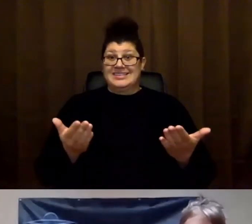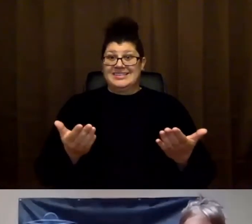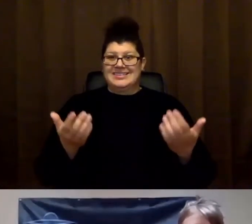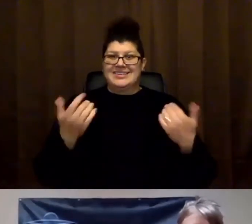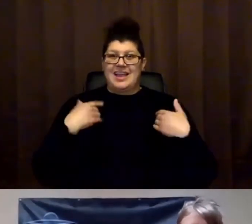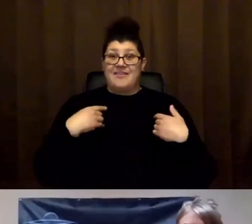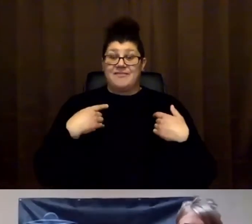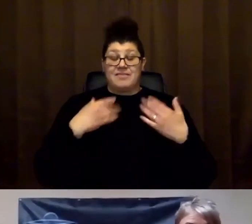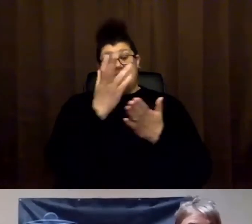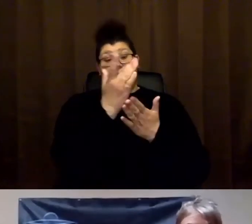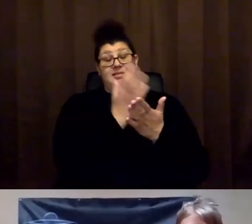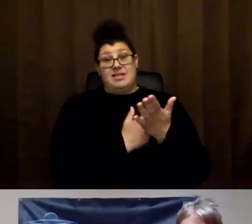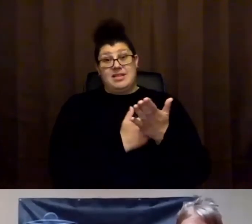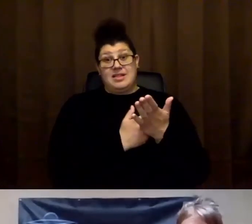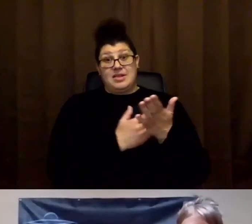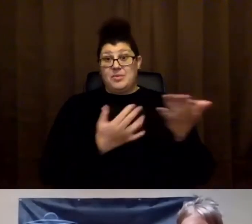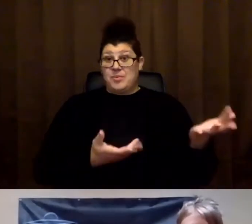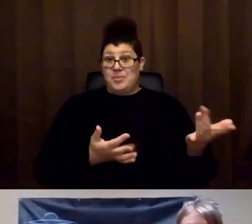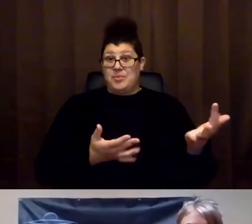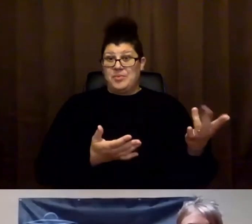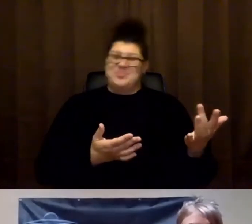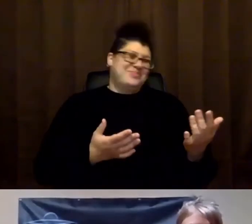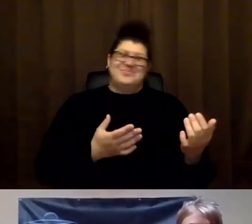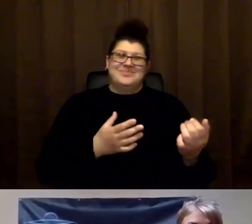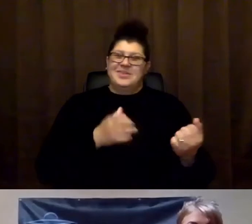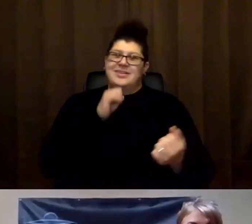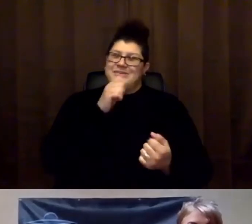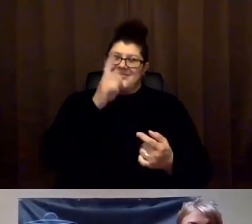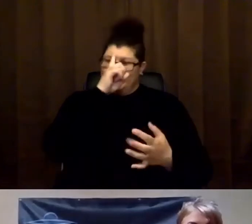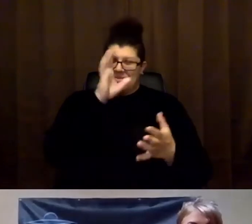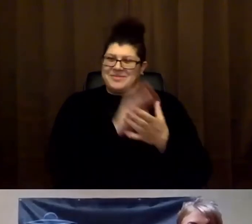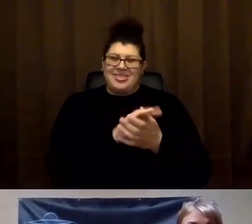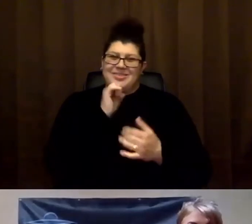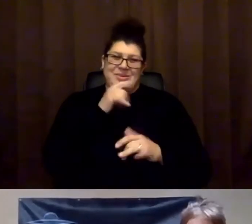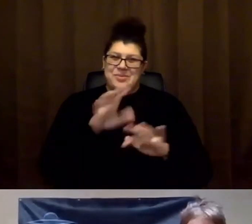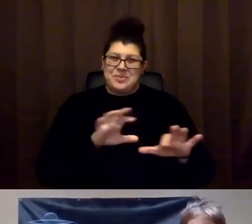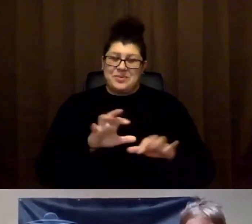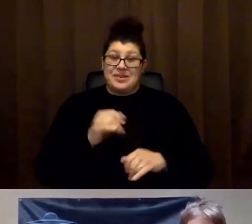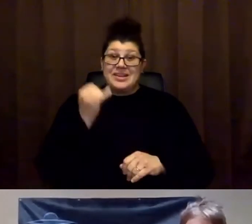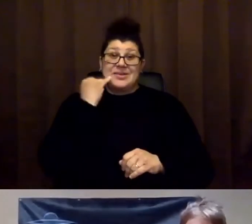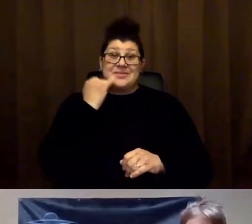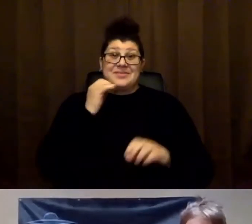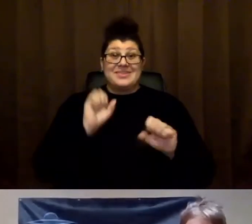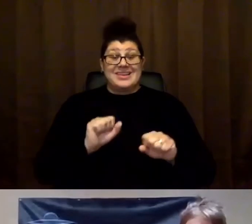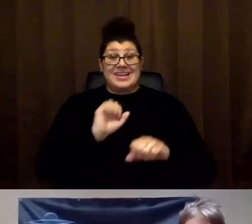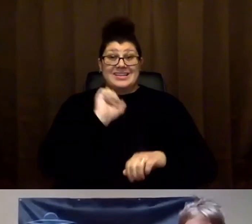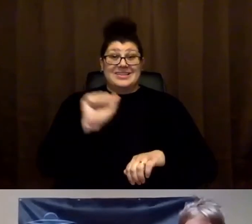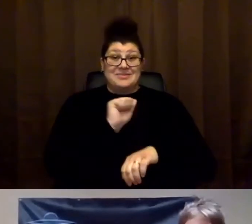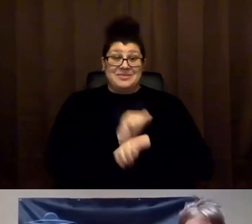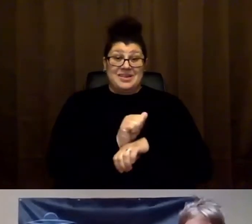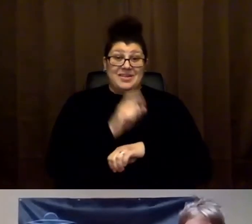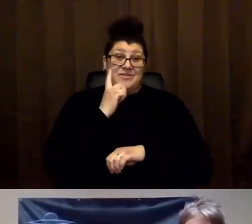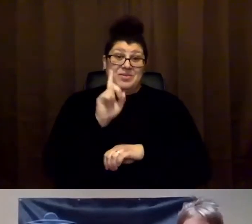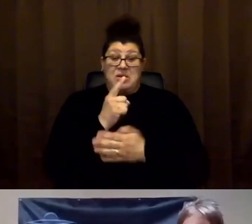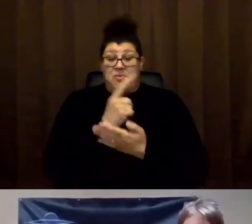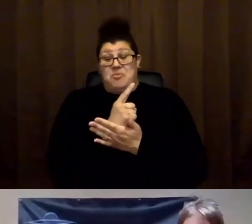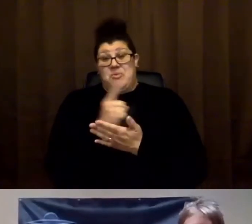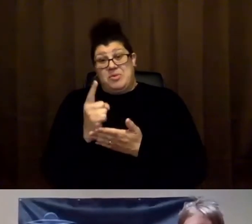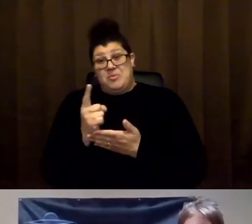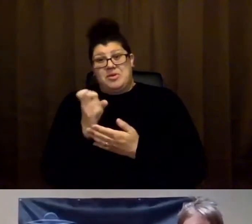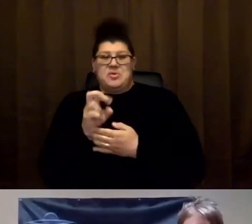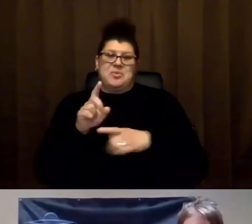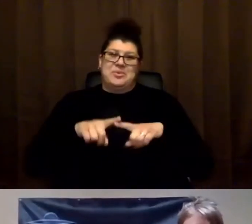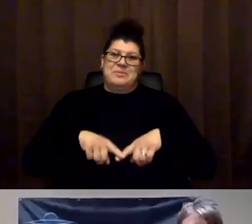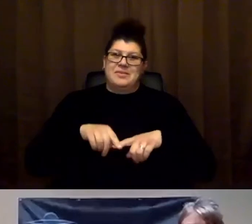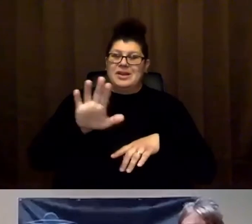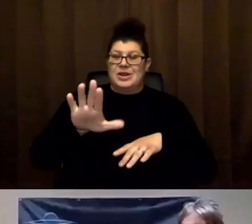lists. We don't believe in wait lists or anything like that. So usually you can get scheduled in a week or so, depending on your own schedule and conflicts